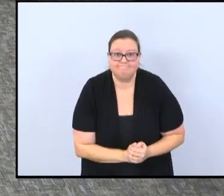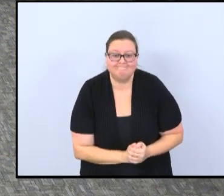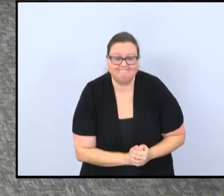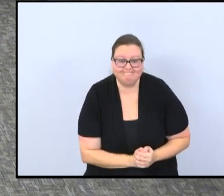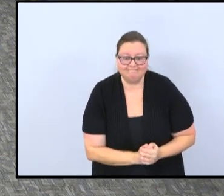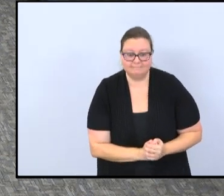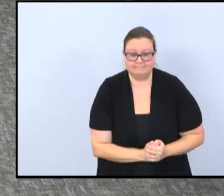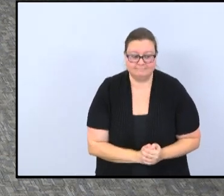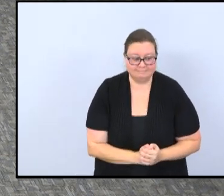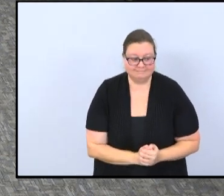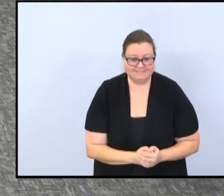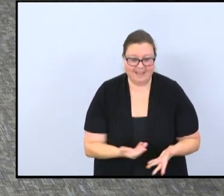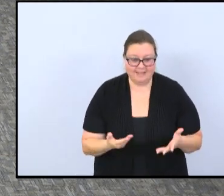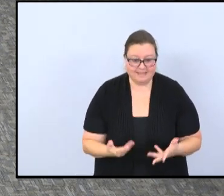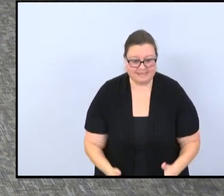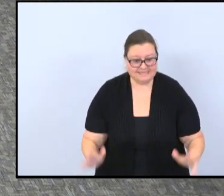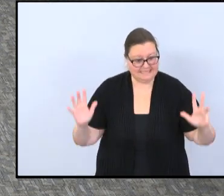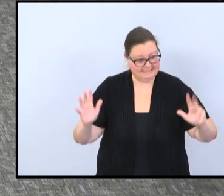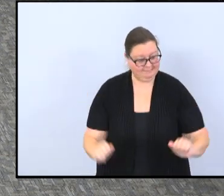And that's all we have, ma'am.